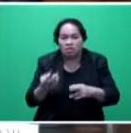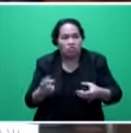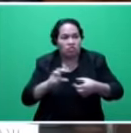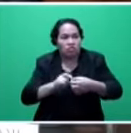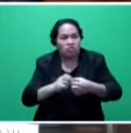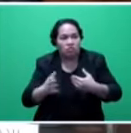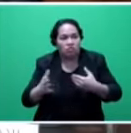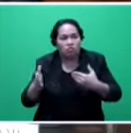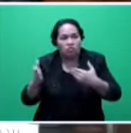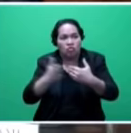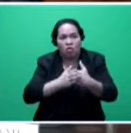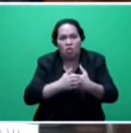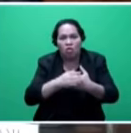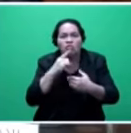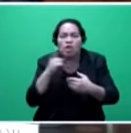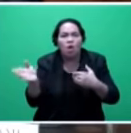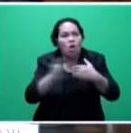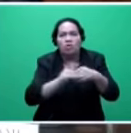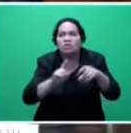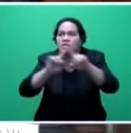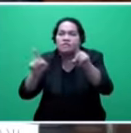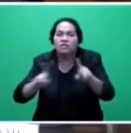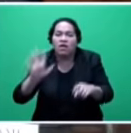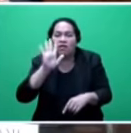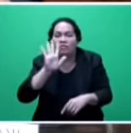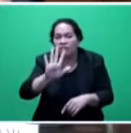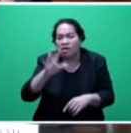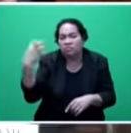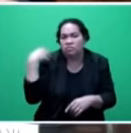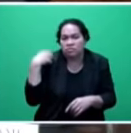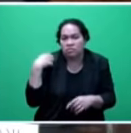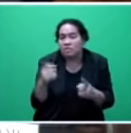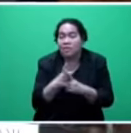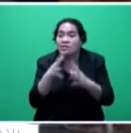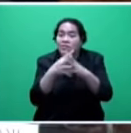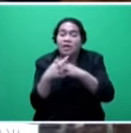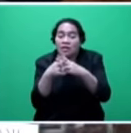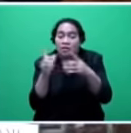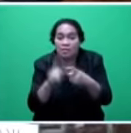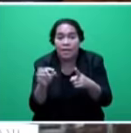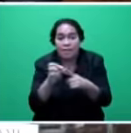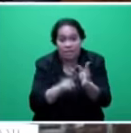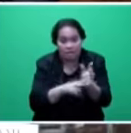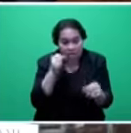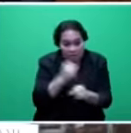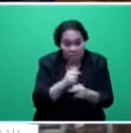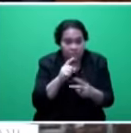close down 5 of our embassies, particularly those in the United States, Papua New Guinea, and